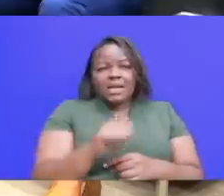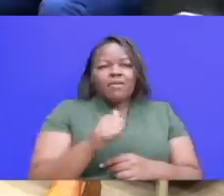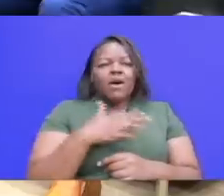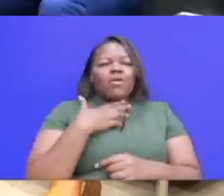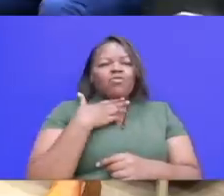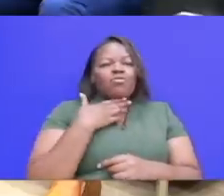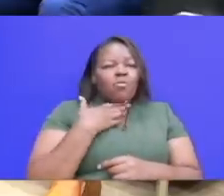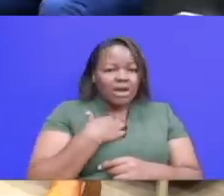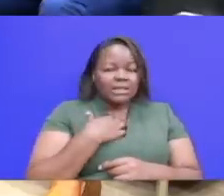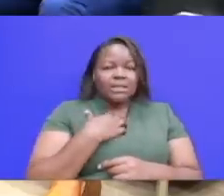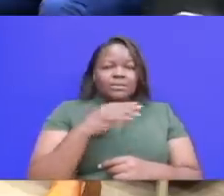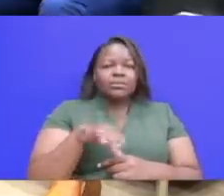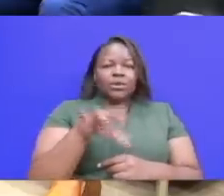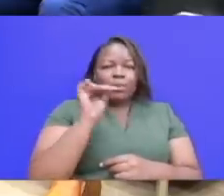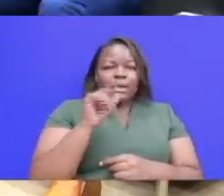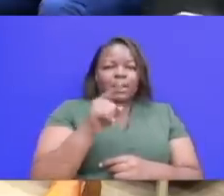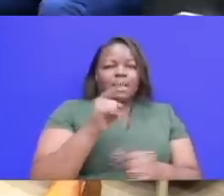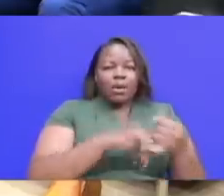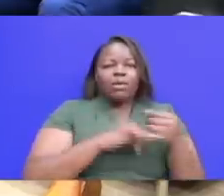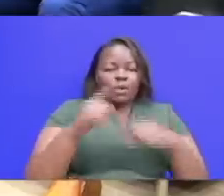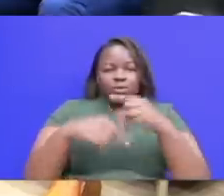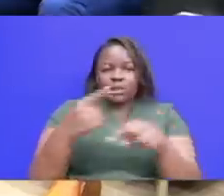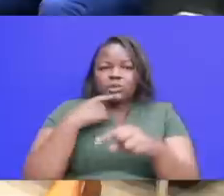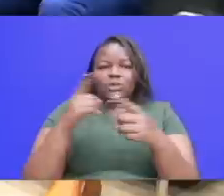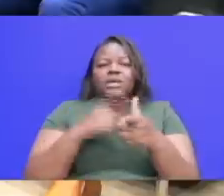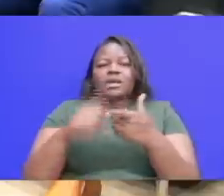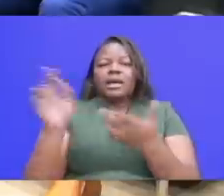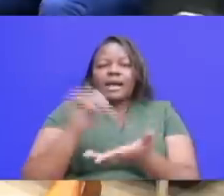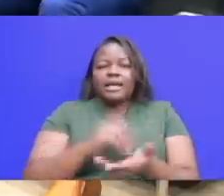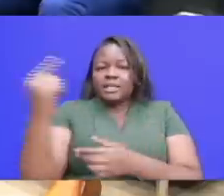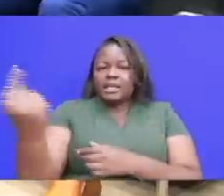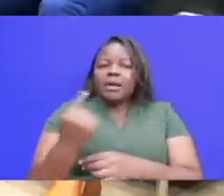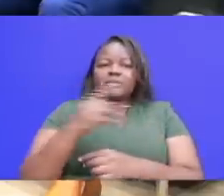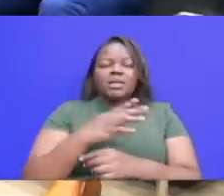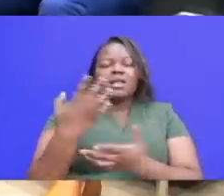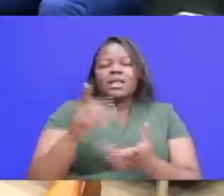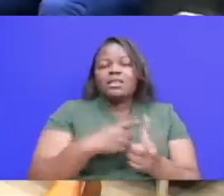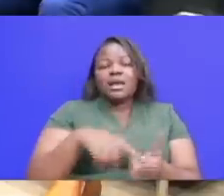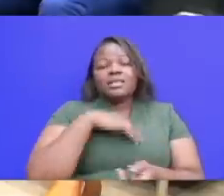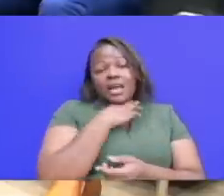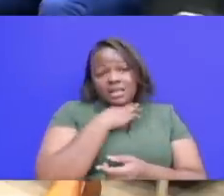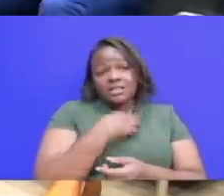to procreate. The generation, okay? Yes. To the generation. So again, he comes and dies. Then